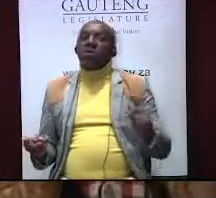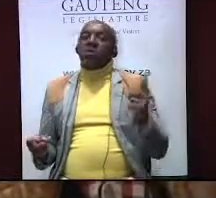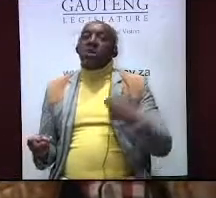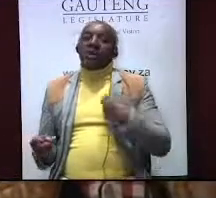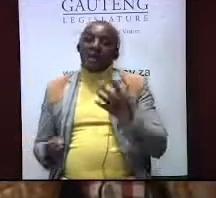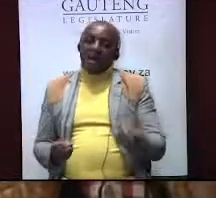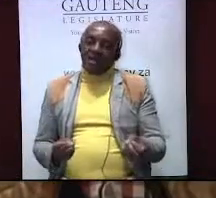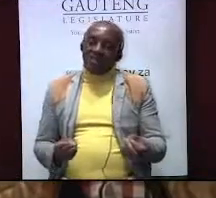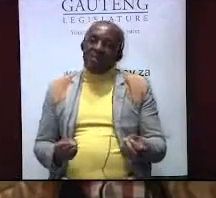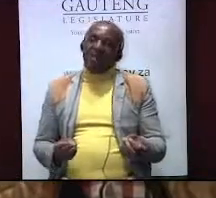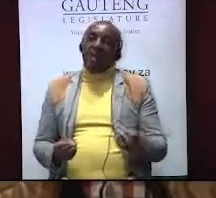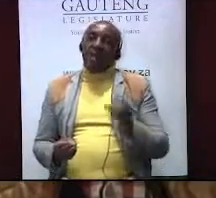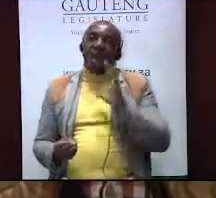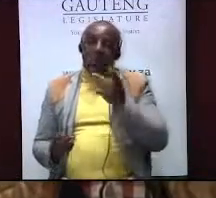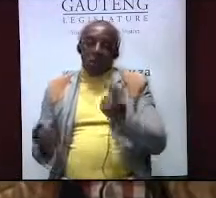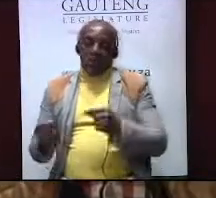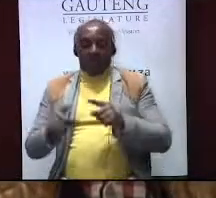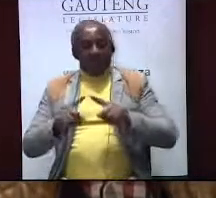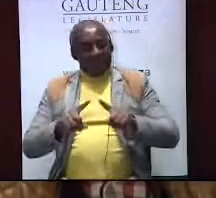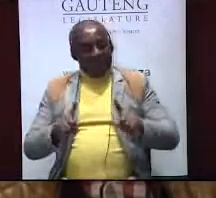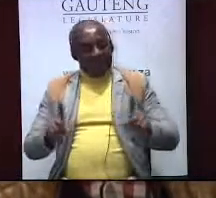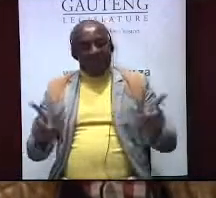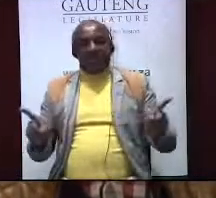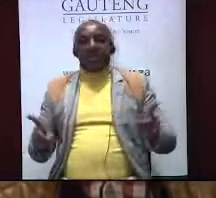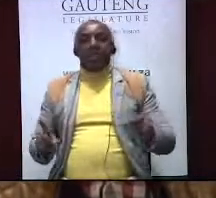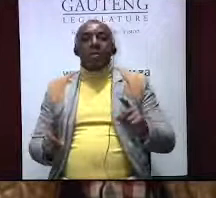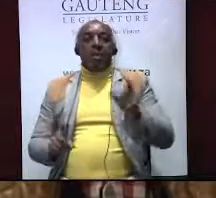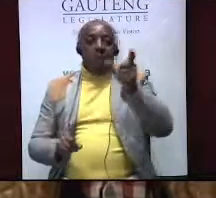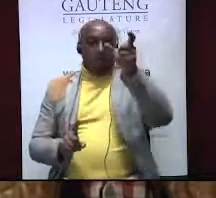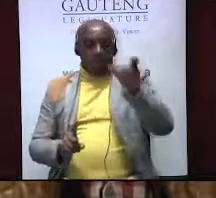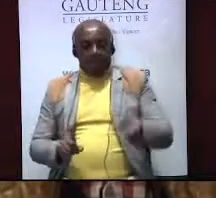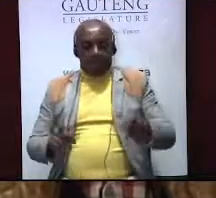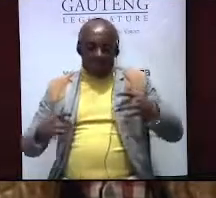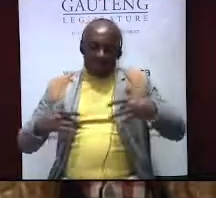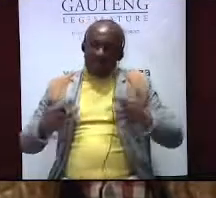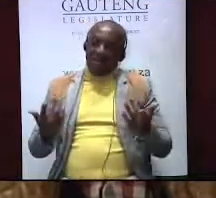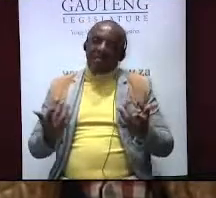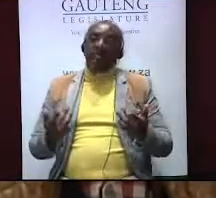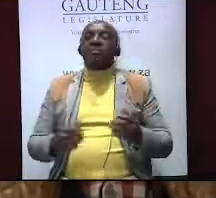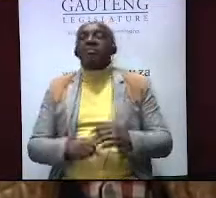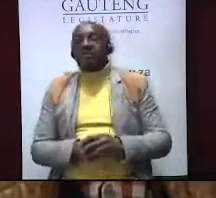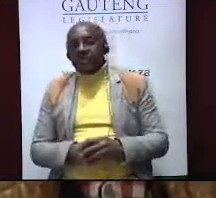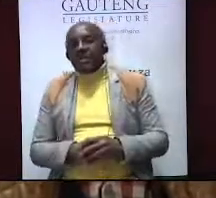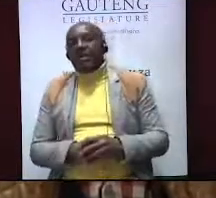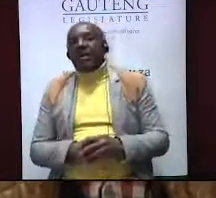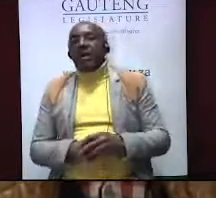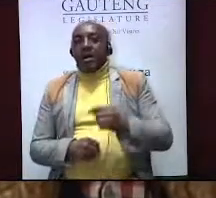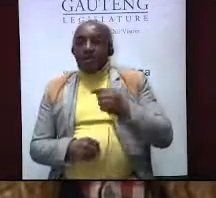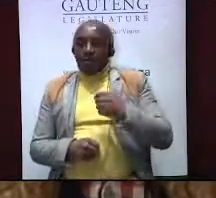it will do a difference in a one person's life. Kanyaka kiye batsadi.